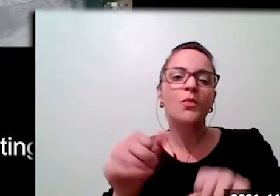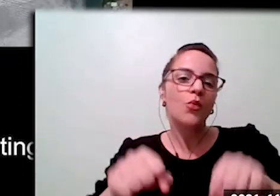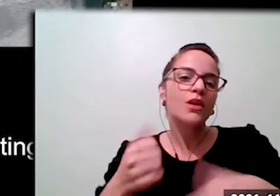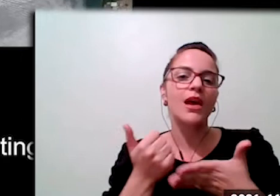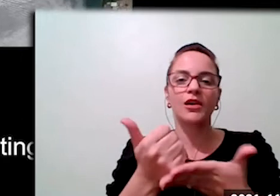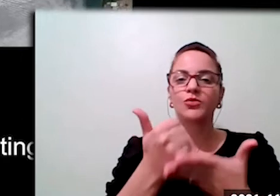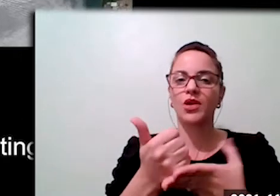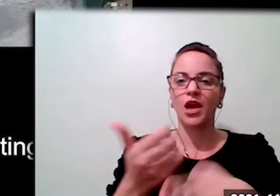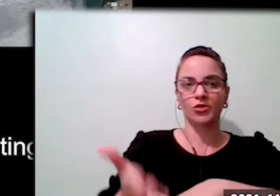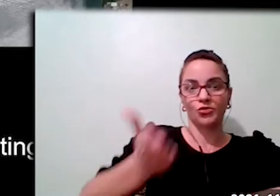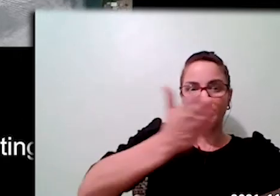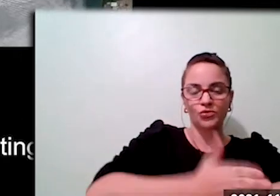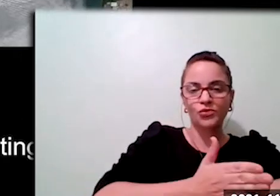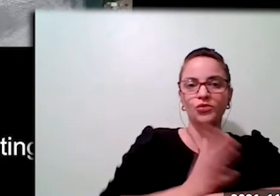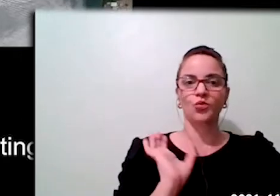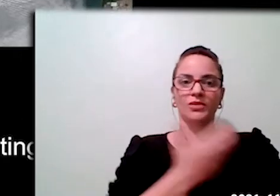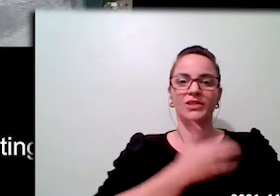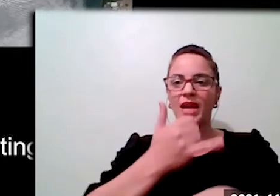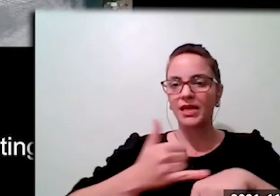it has.